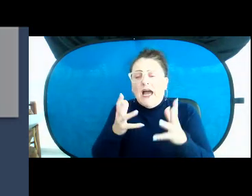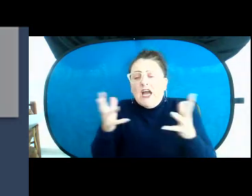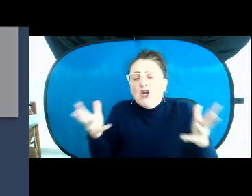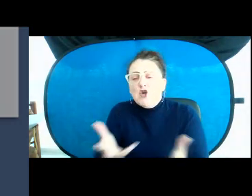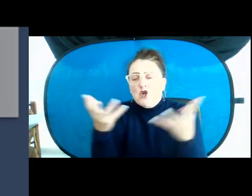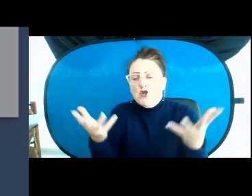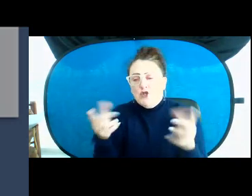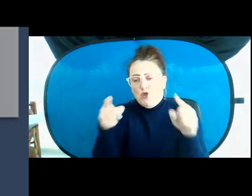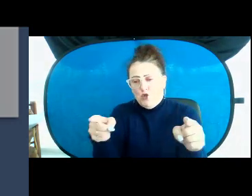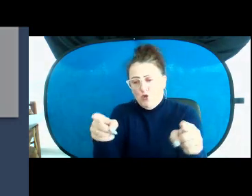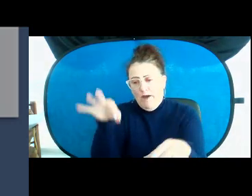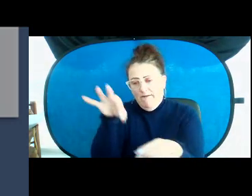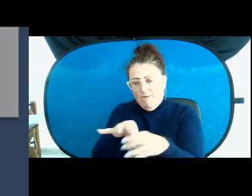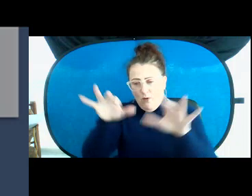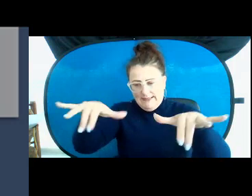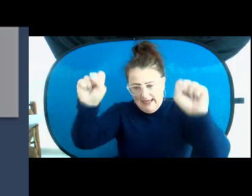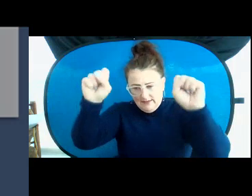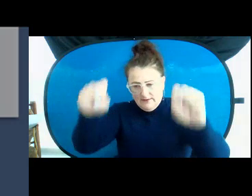Thank you.